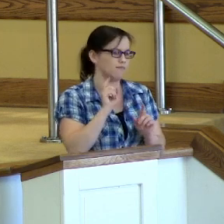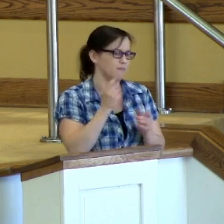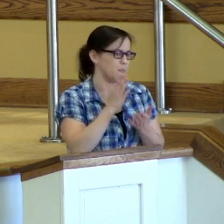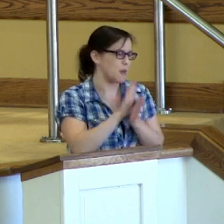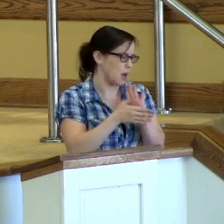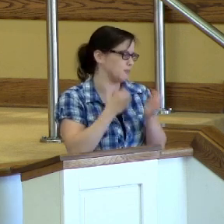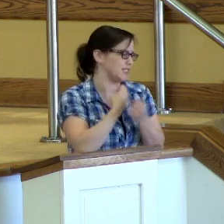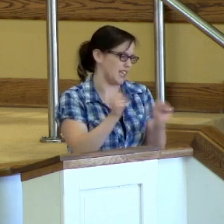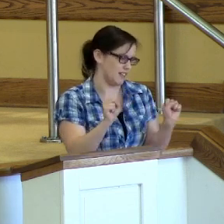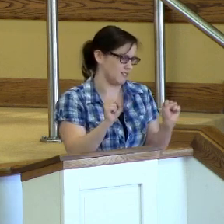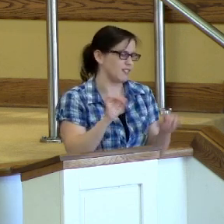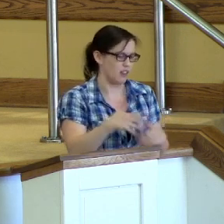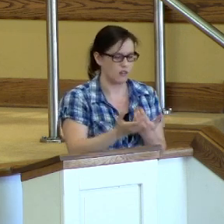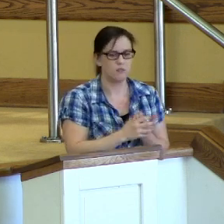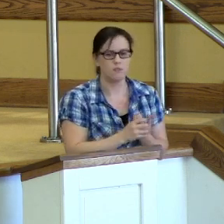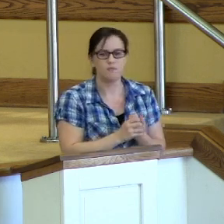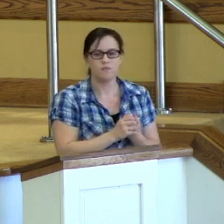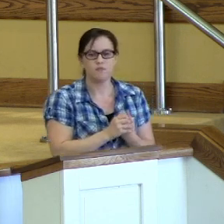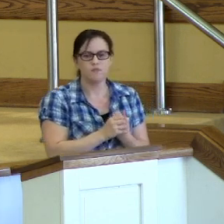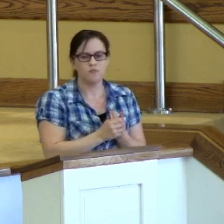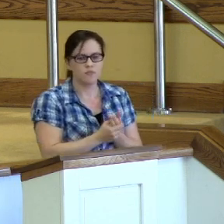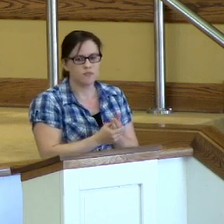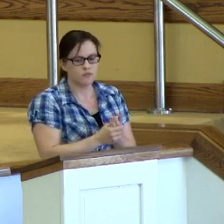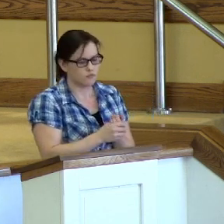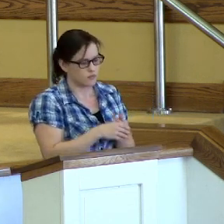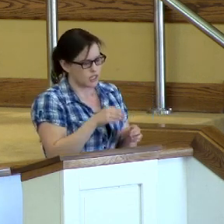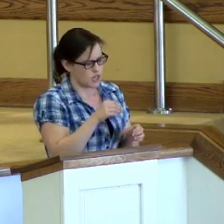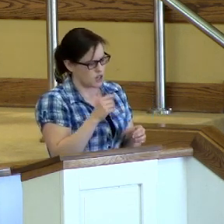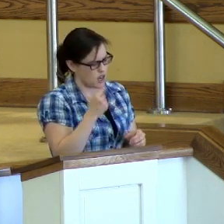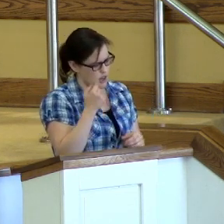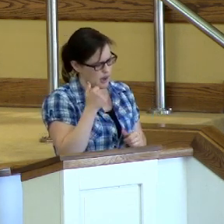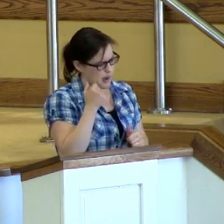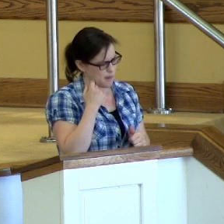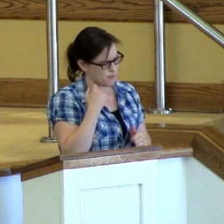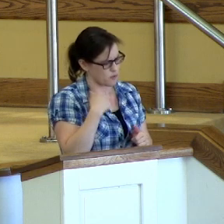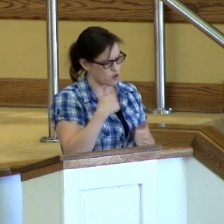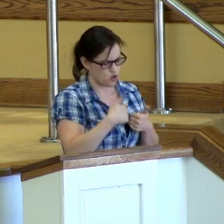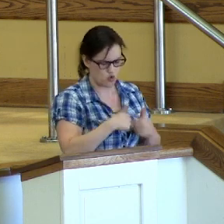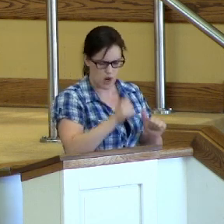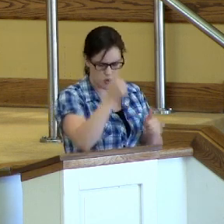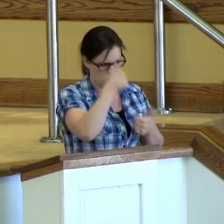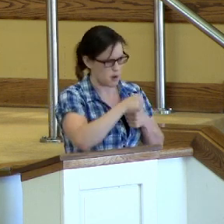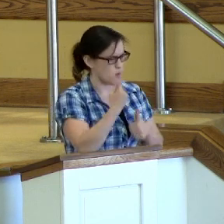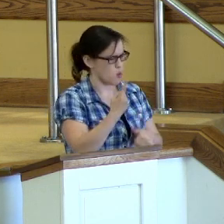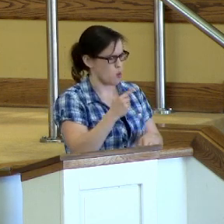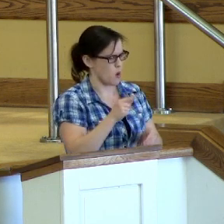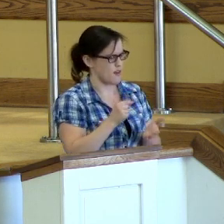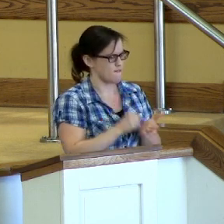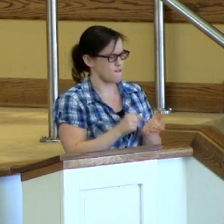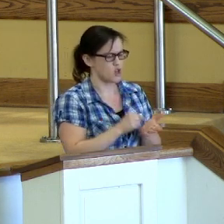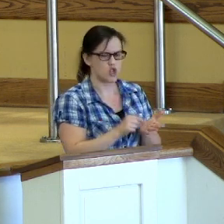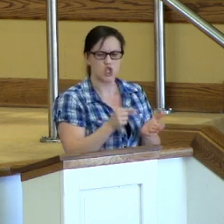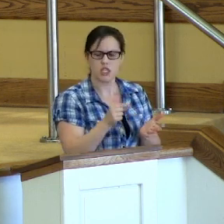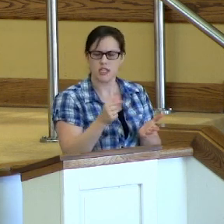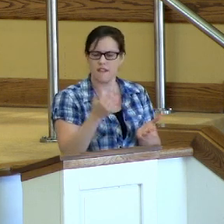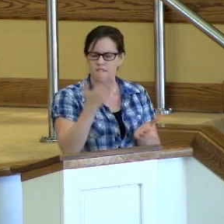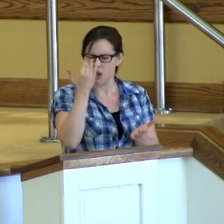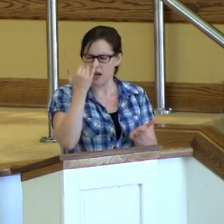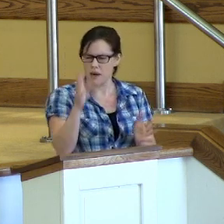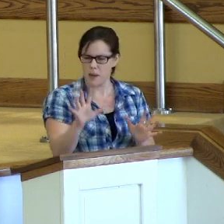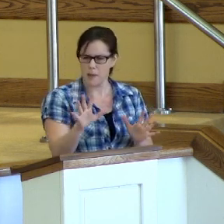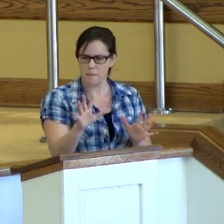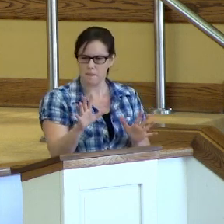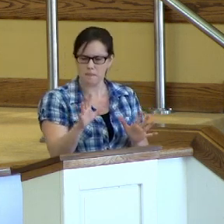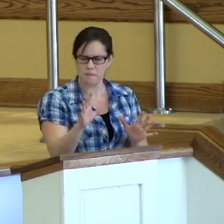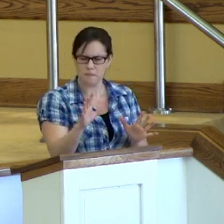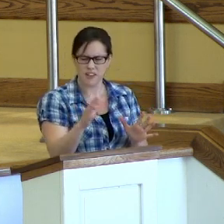23. I think y'all might know that one. You know that one? You know that song? You know that one? We sing it. It says, "Search